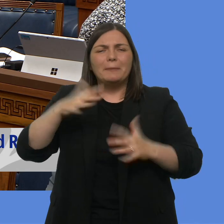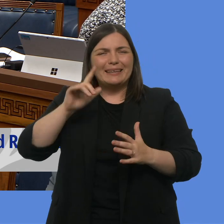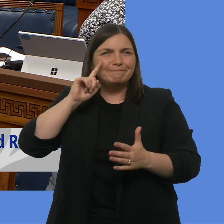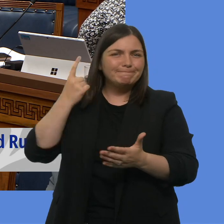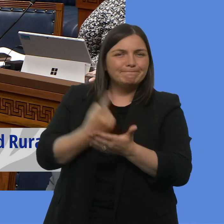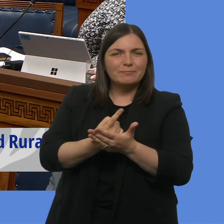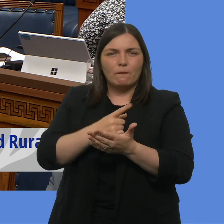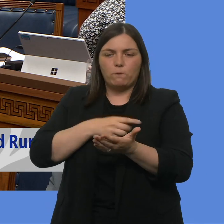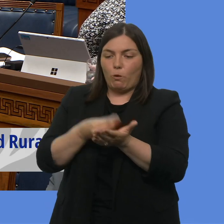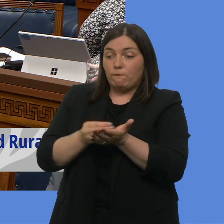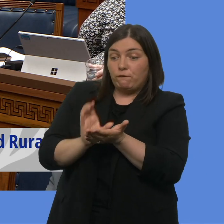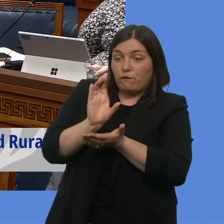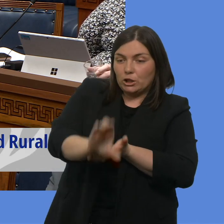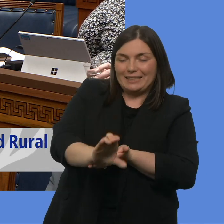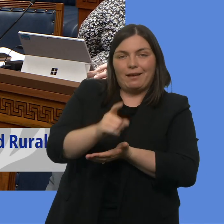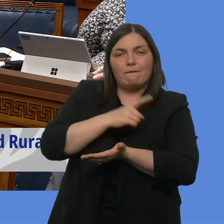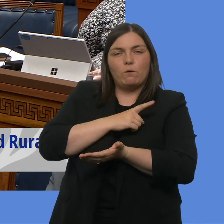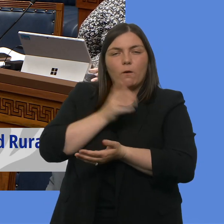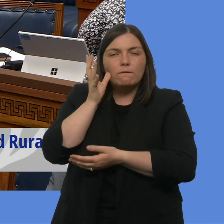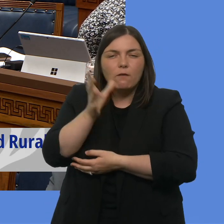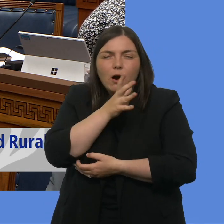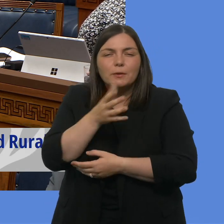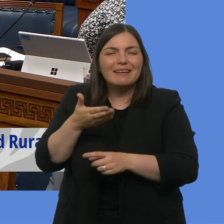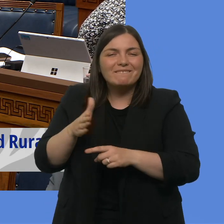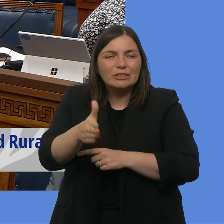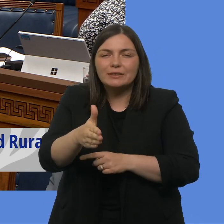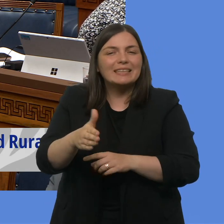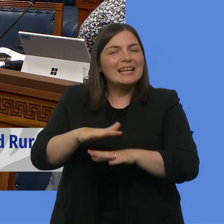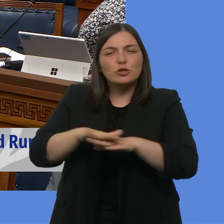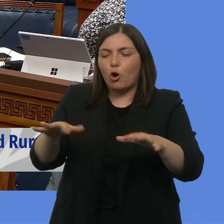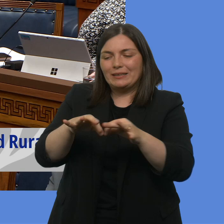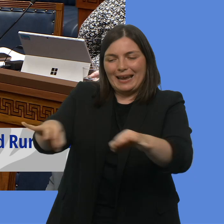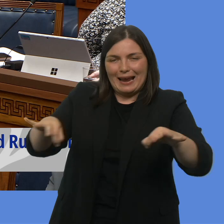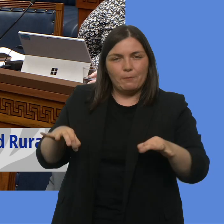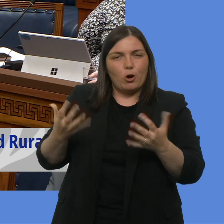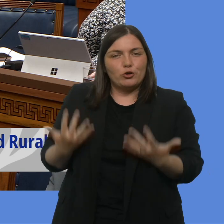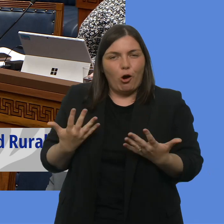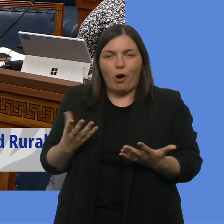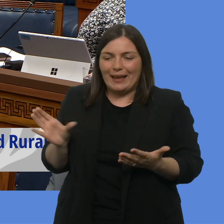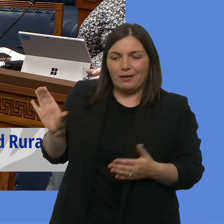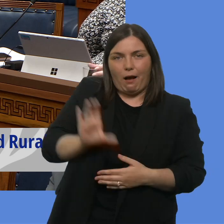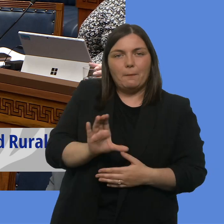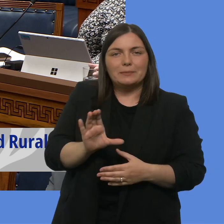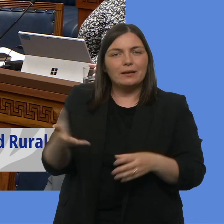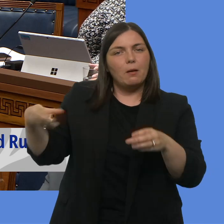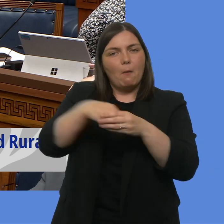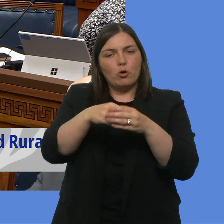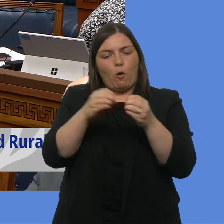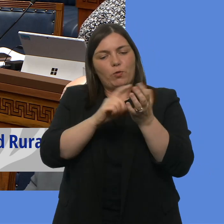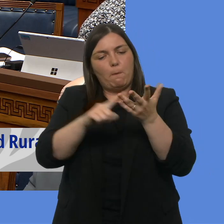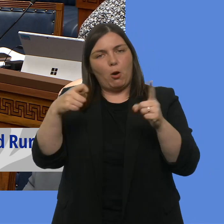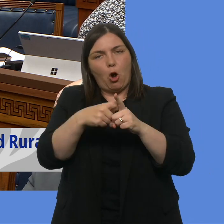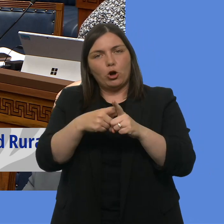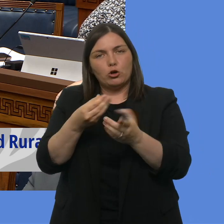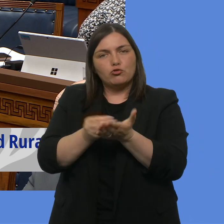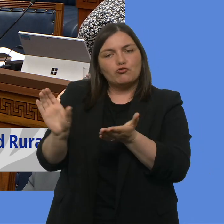farming and fisheries no longer to be earmarked, and for that just to come as part of our block grant to Northern Ireland is a concern for me. I wish to